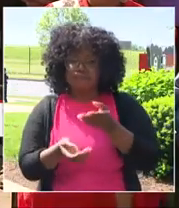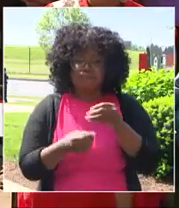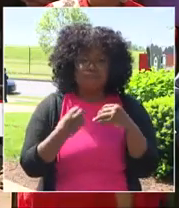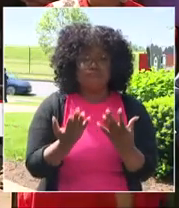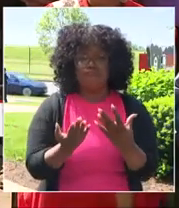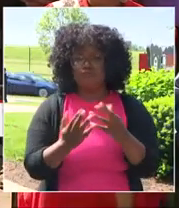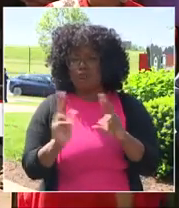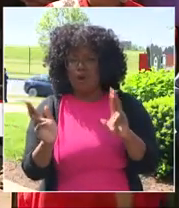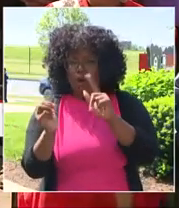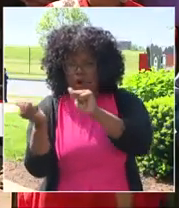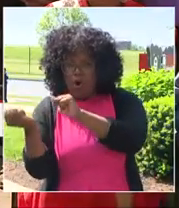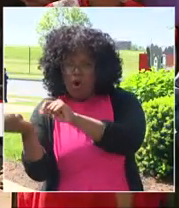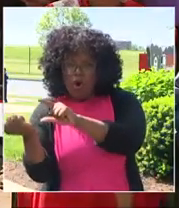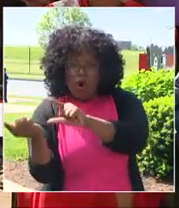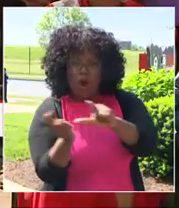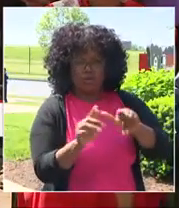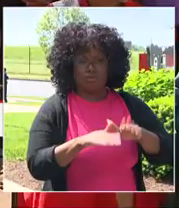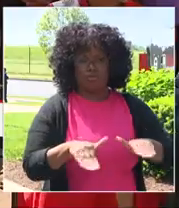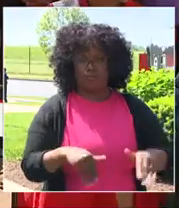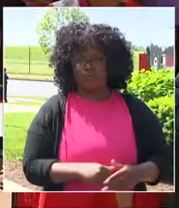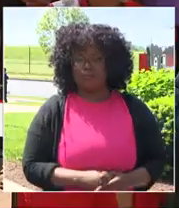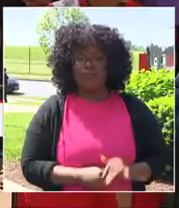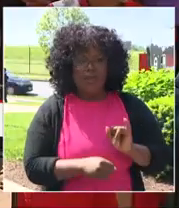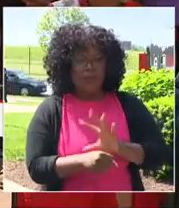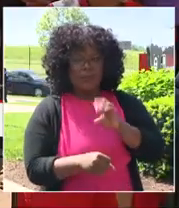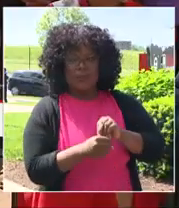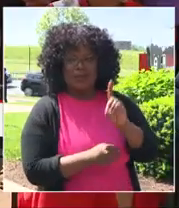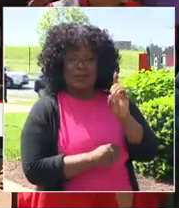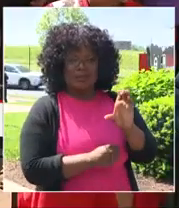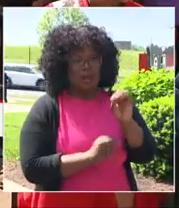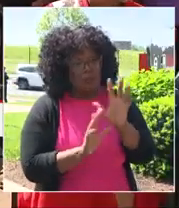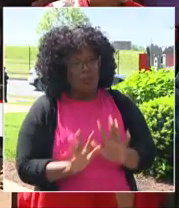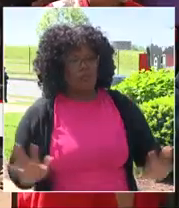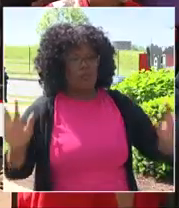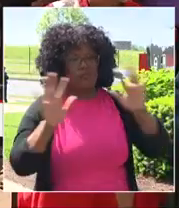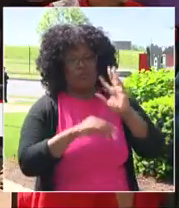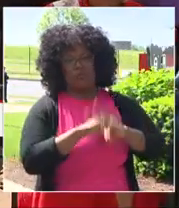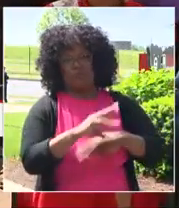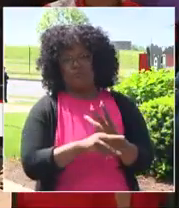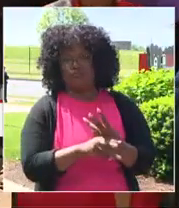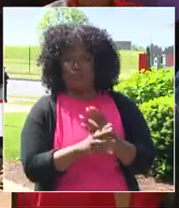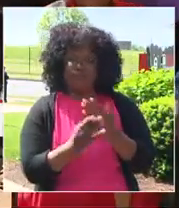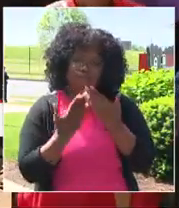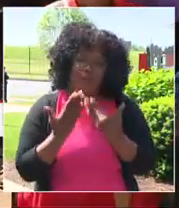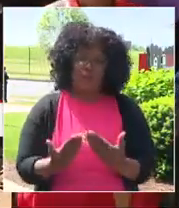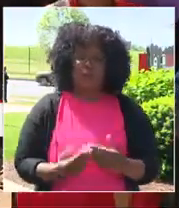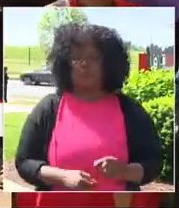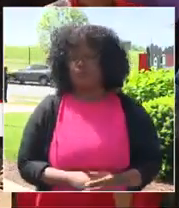all children in the District of Columbia and beyond. Thank you.